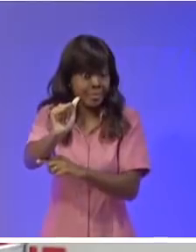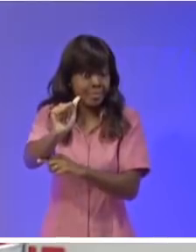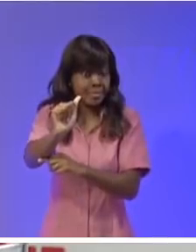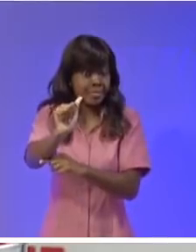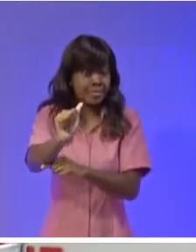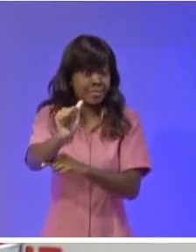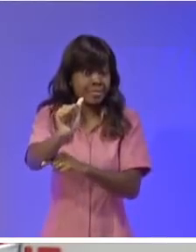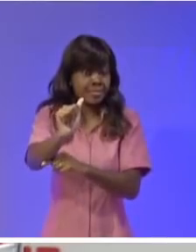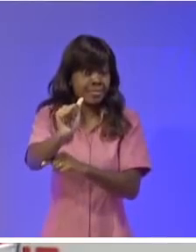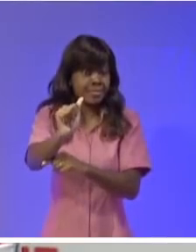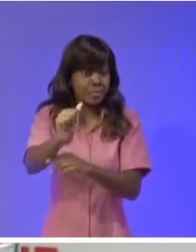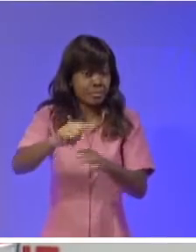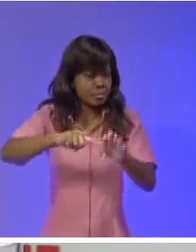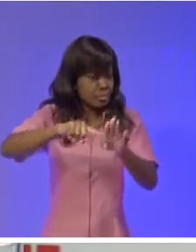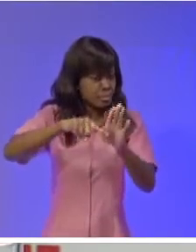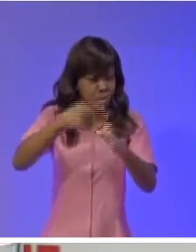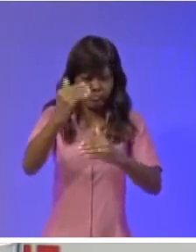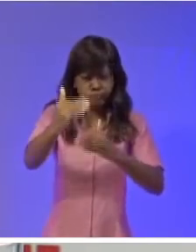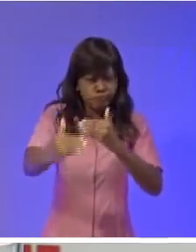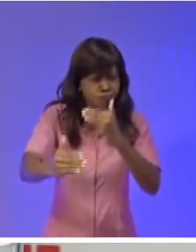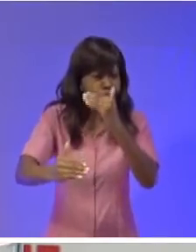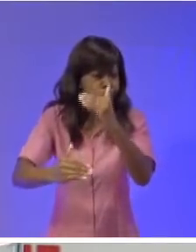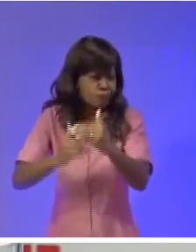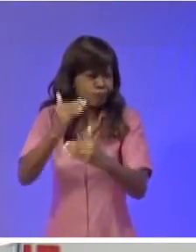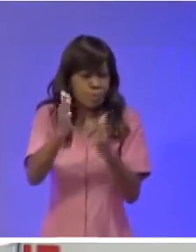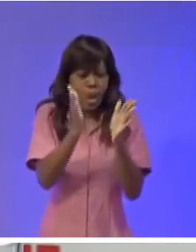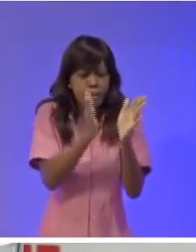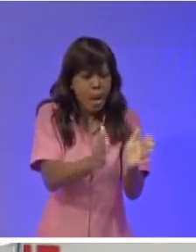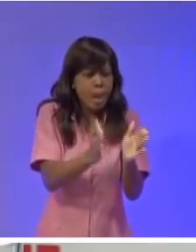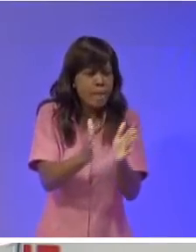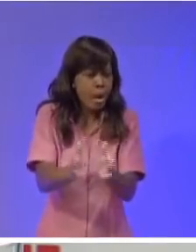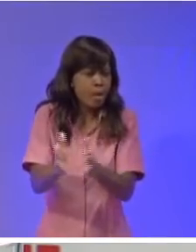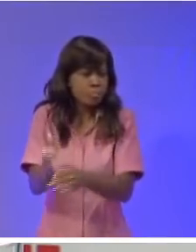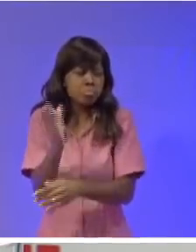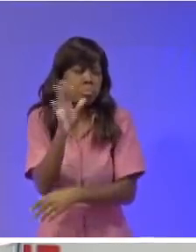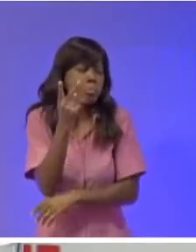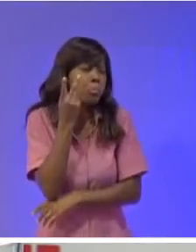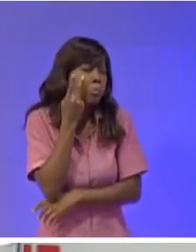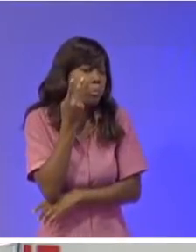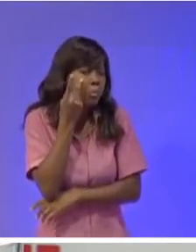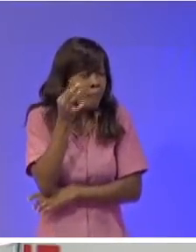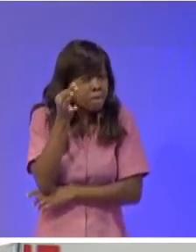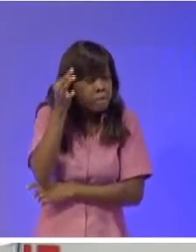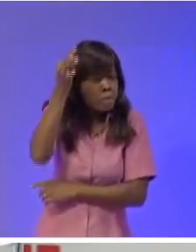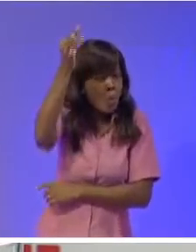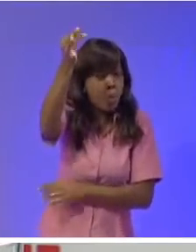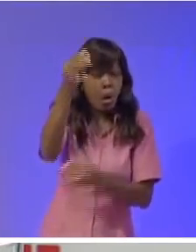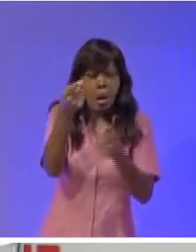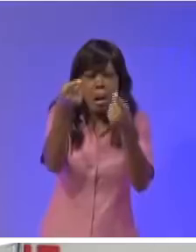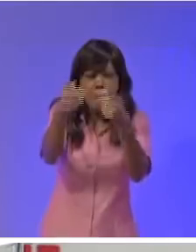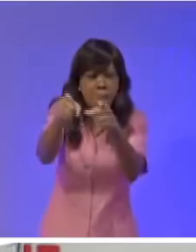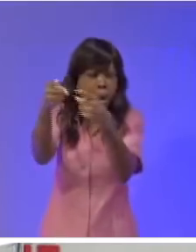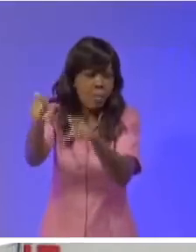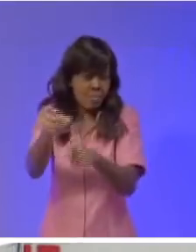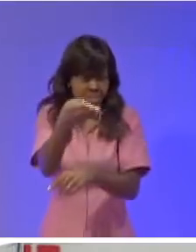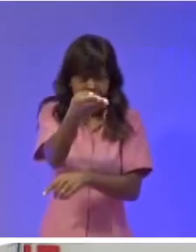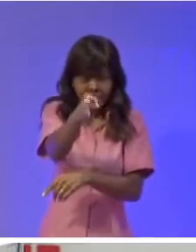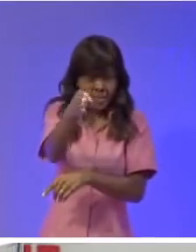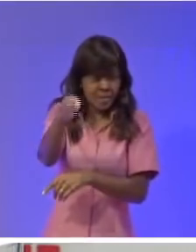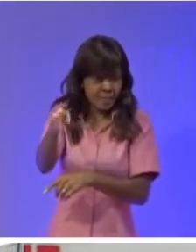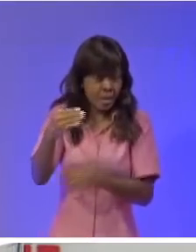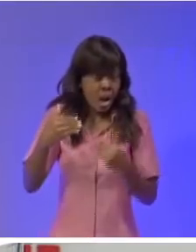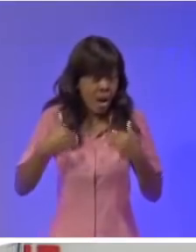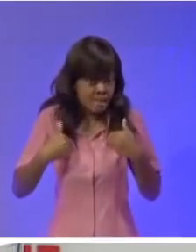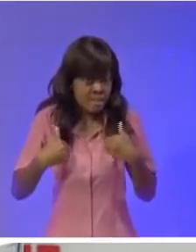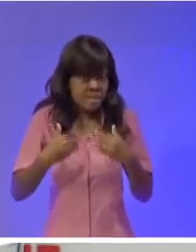in scenario planning. The scenarios are going to be different from RHA to RHA, and let me